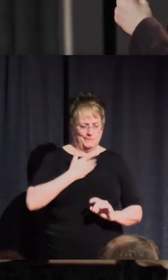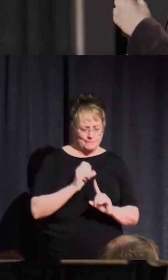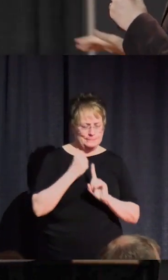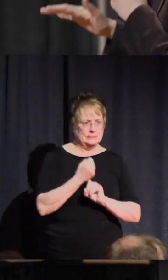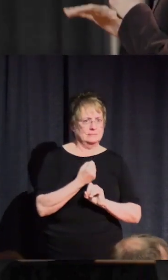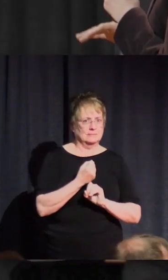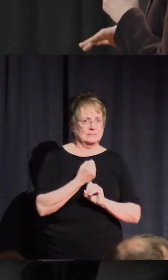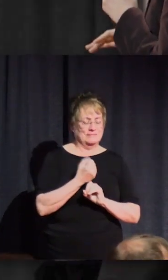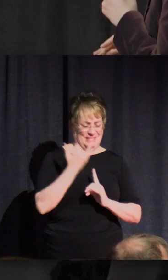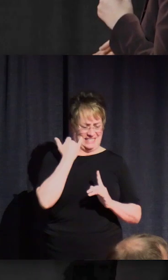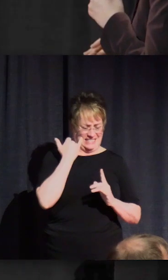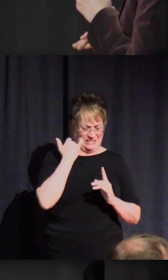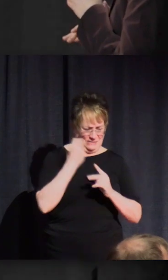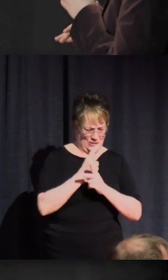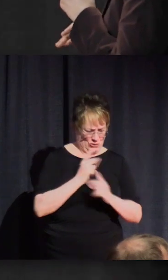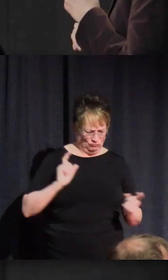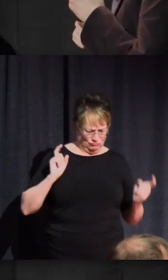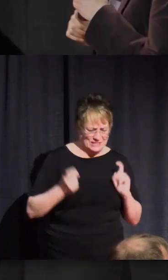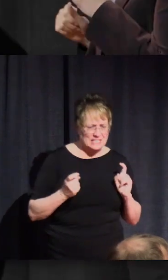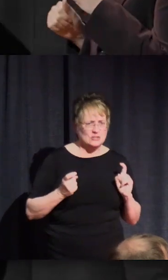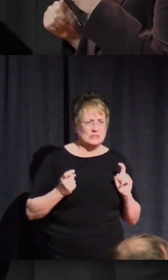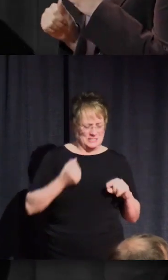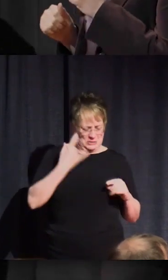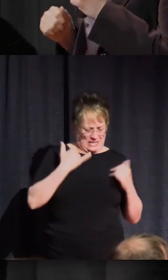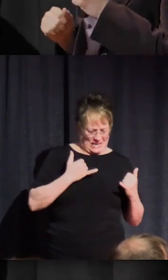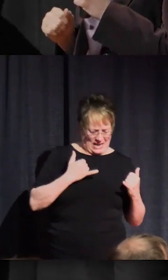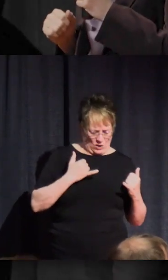ourselves in if we're going to create any lasting change.